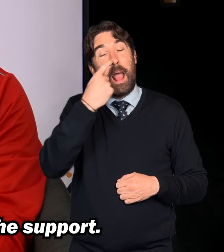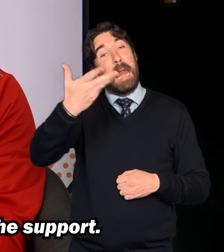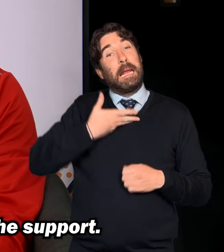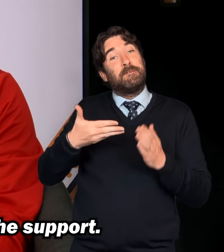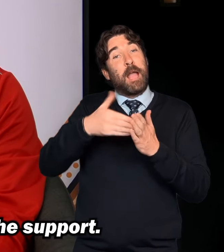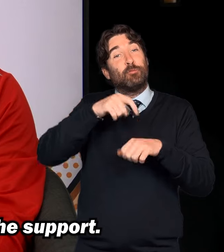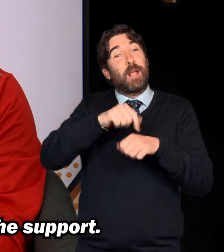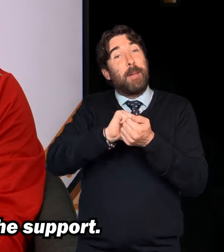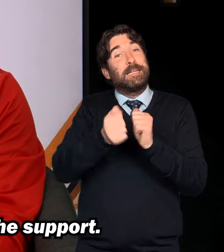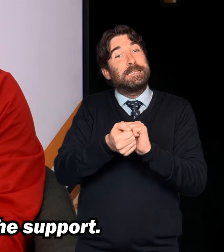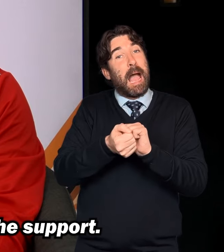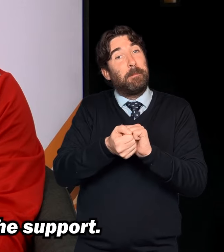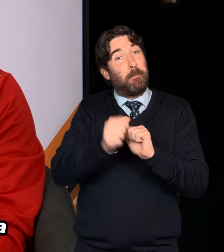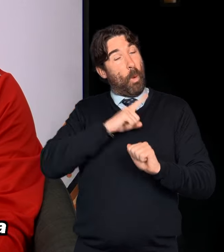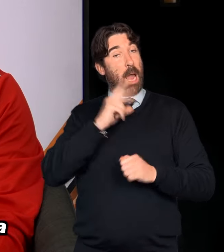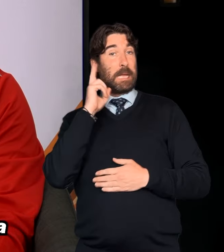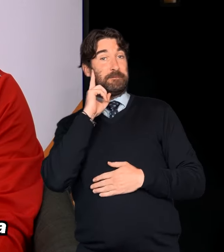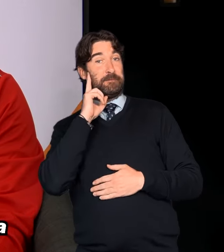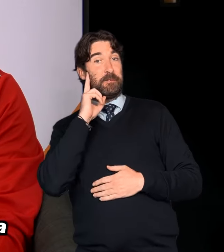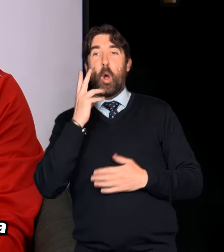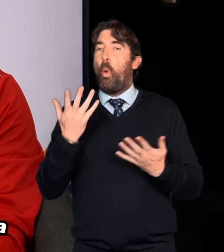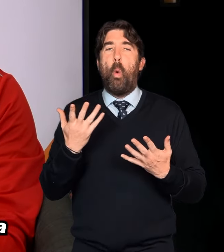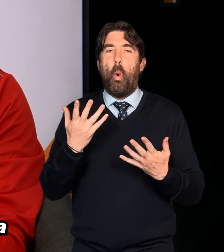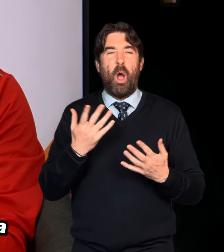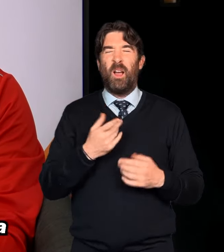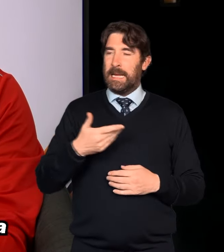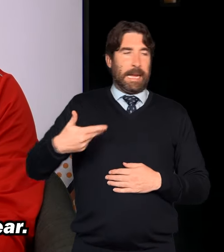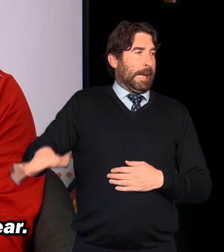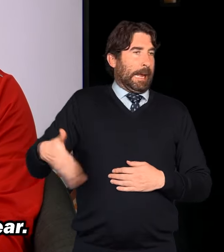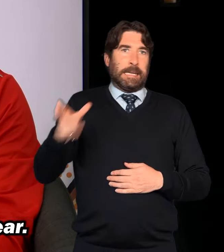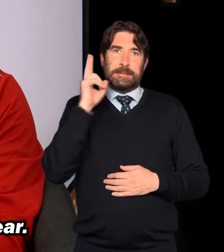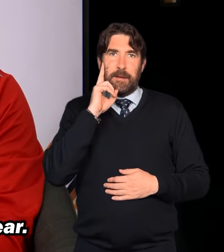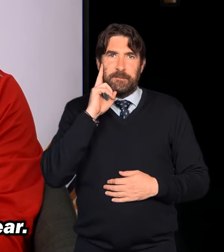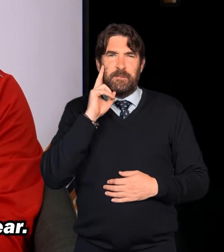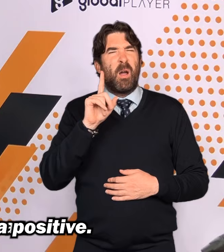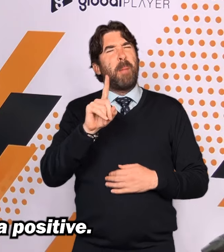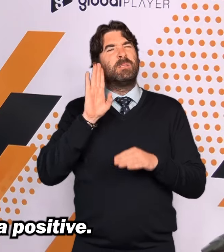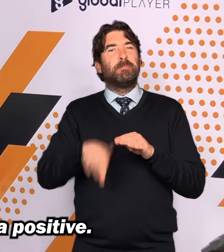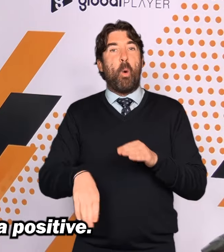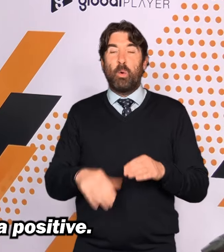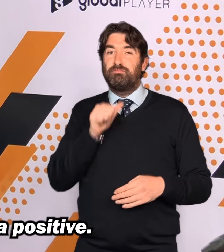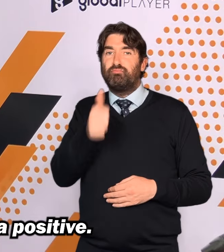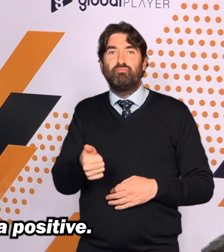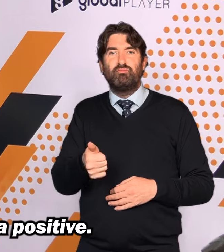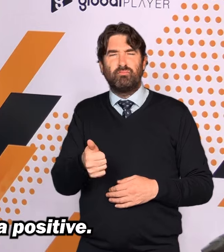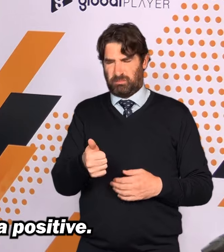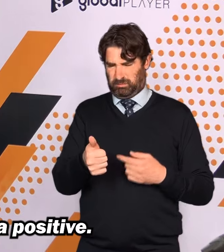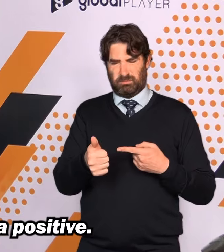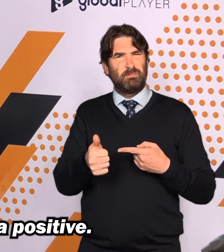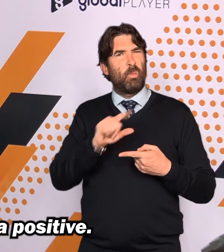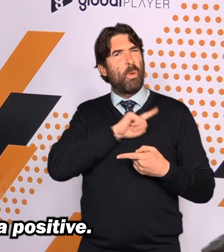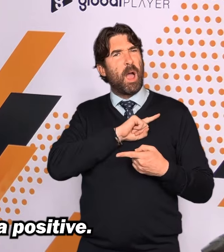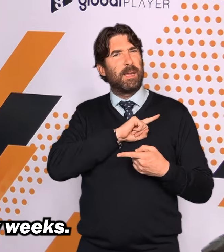can get by without the support, and I think that's just a disappointing thing to hear. So on a positive, let's finish on a